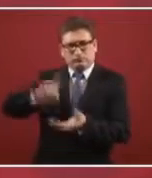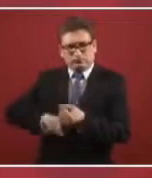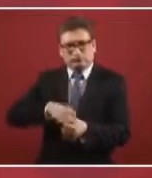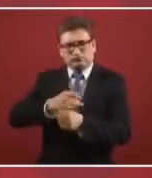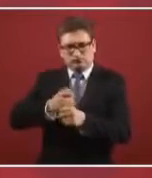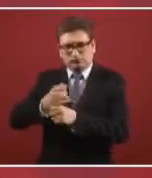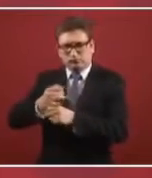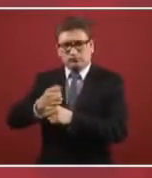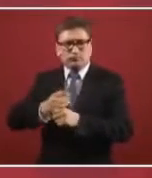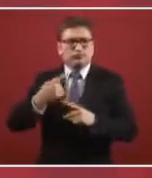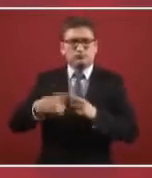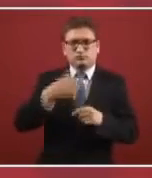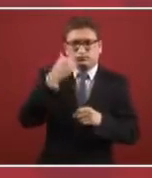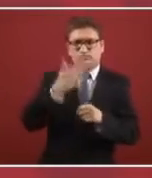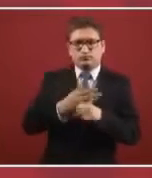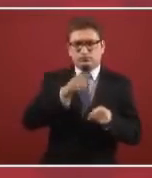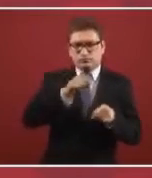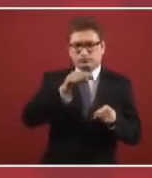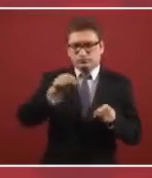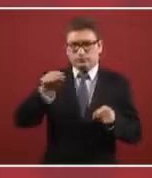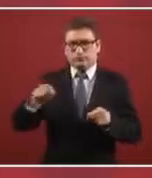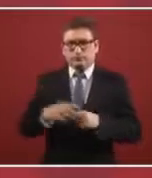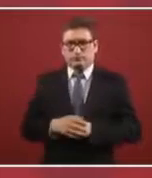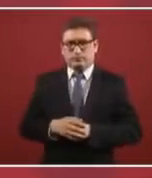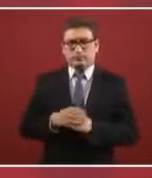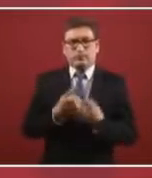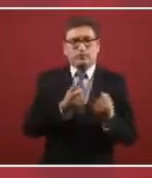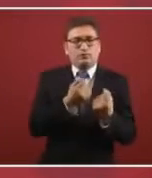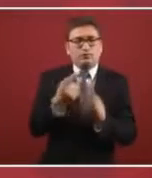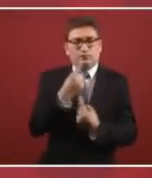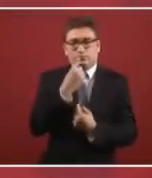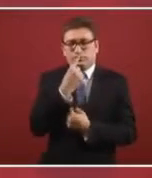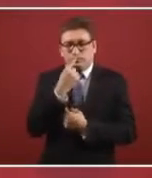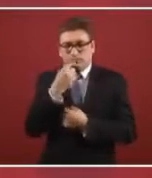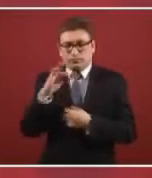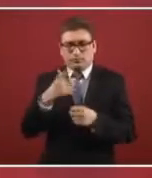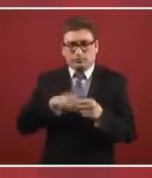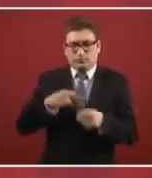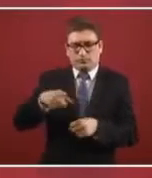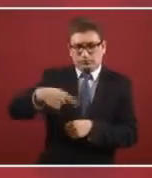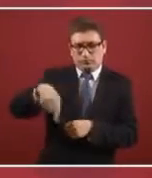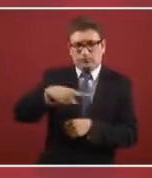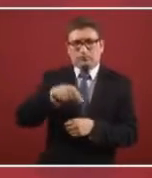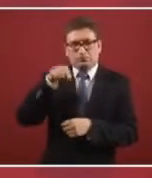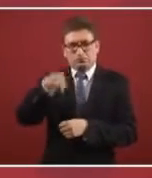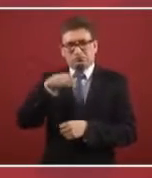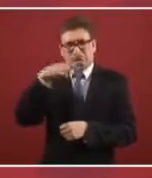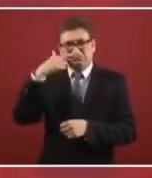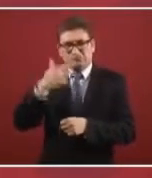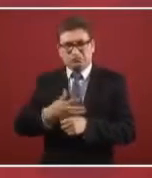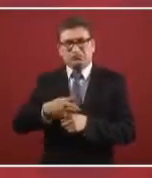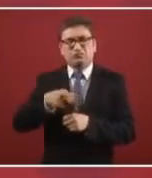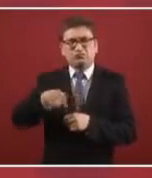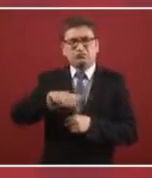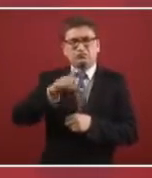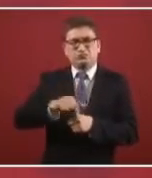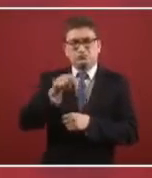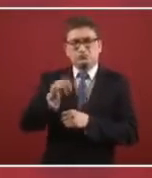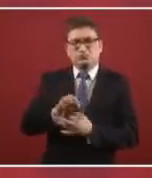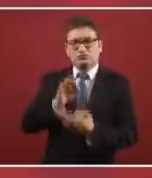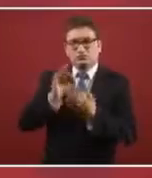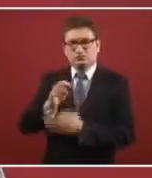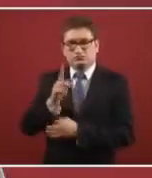of definieron those responsabilidades investigations, para and those algunos that de had los policías defined federales the preventivos y que responsibility fueron for the consignados preventative ante la measures,